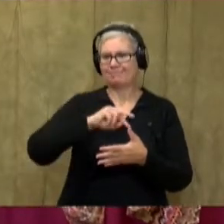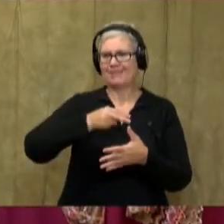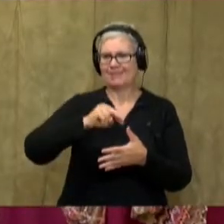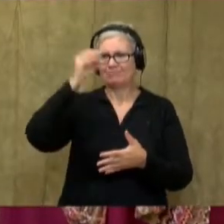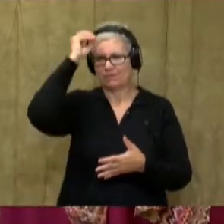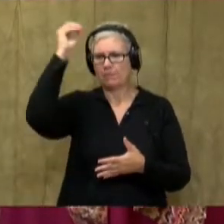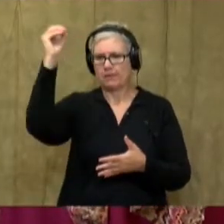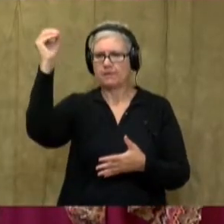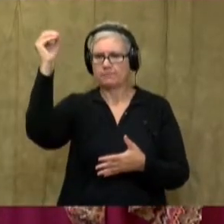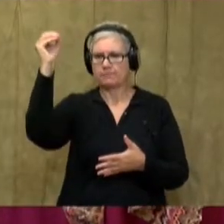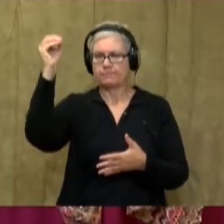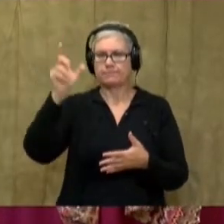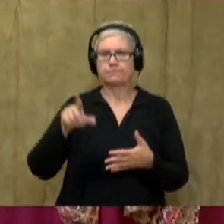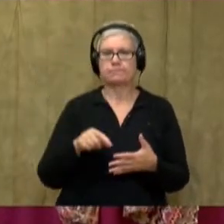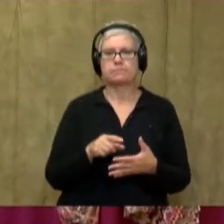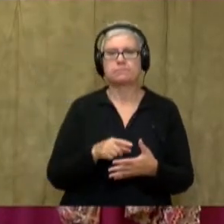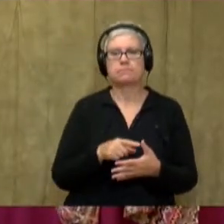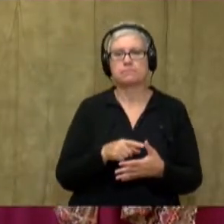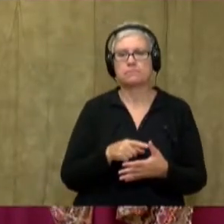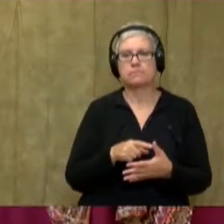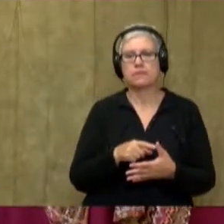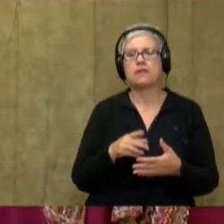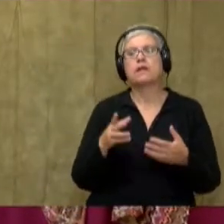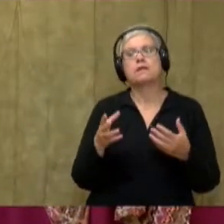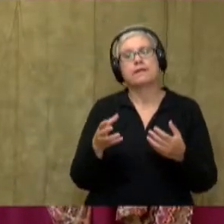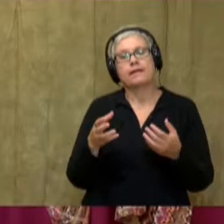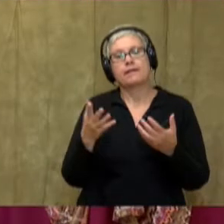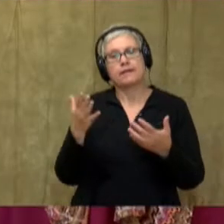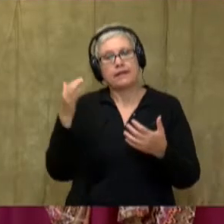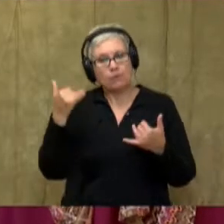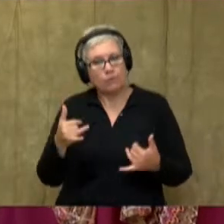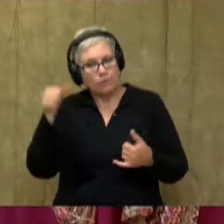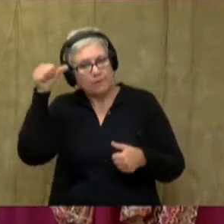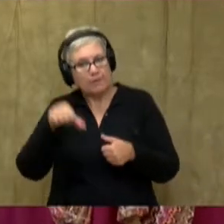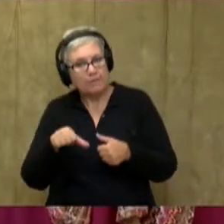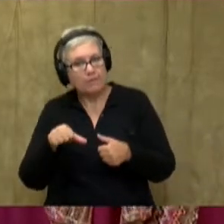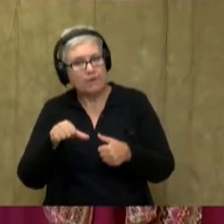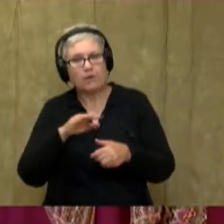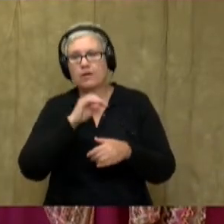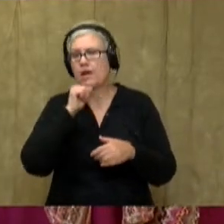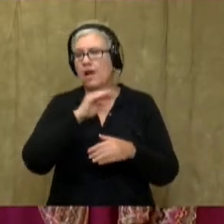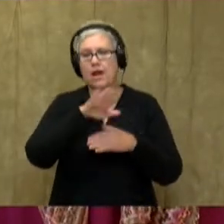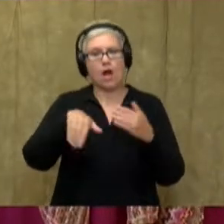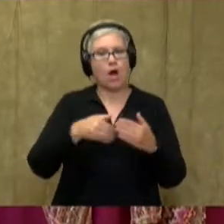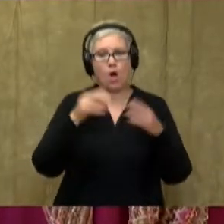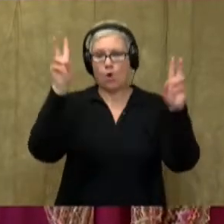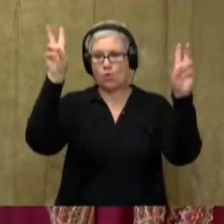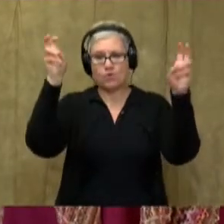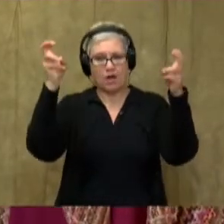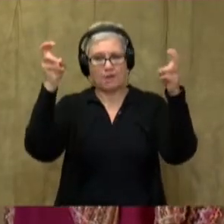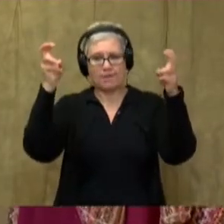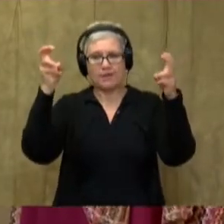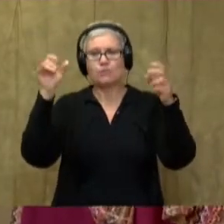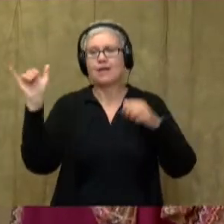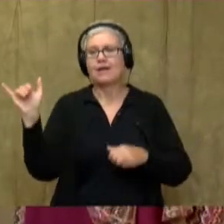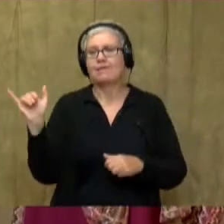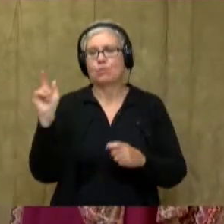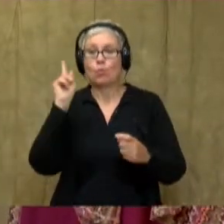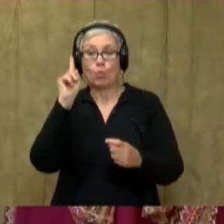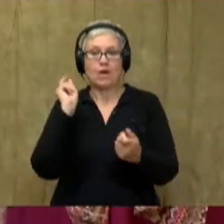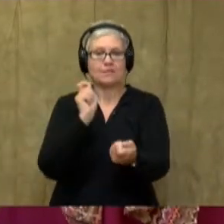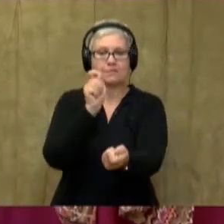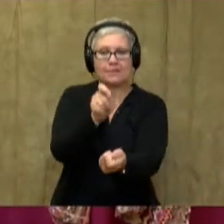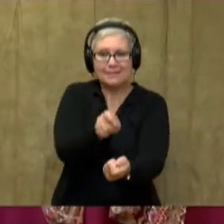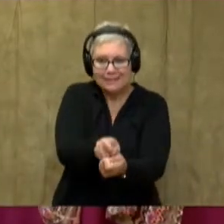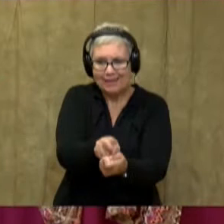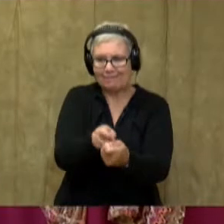all topics that are controversial are going to have one specific way of looking at that topic.